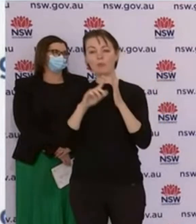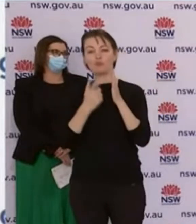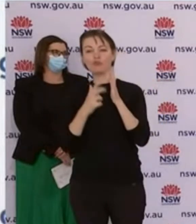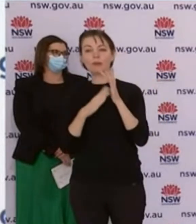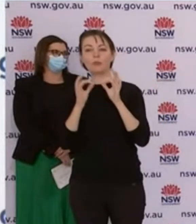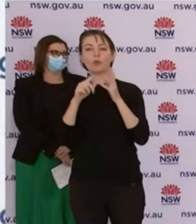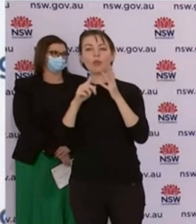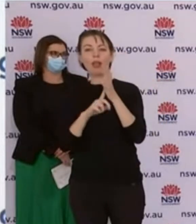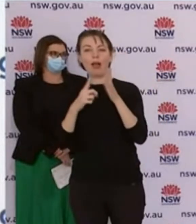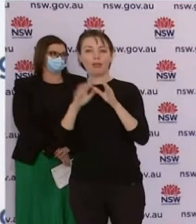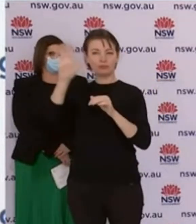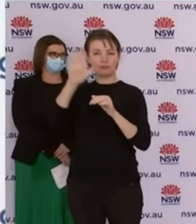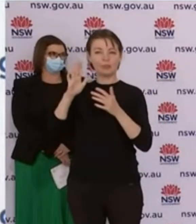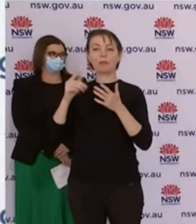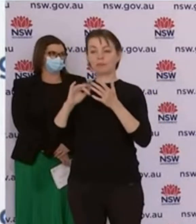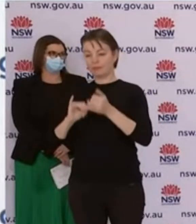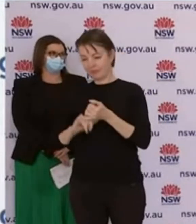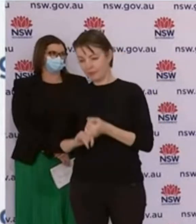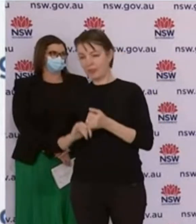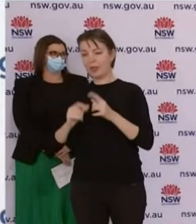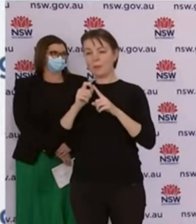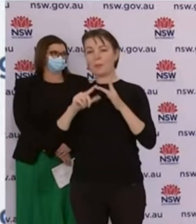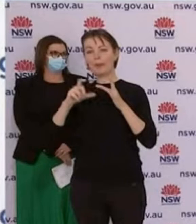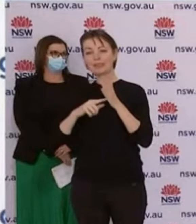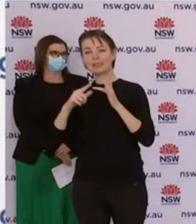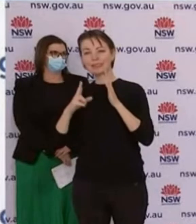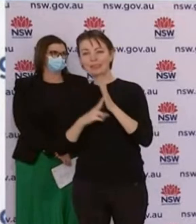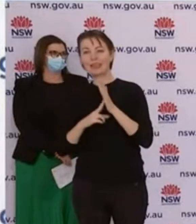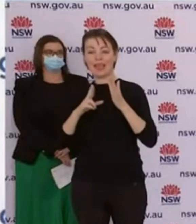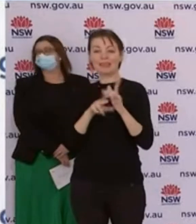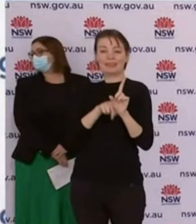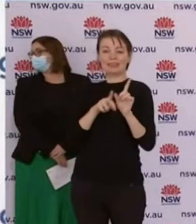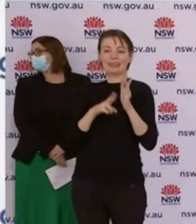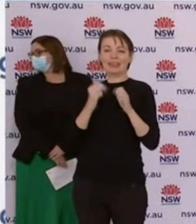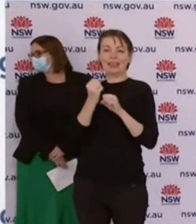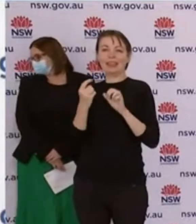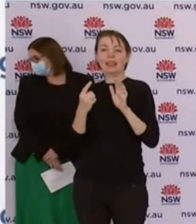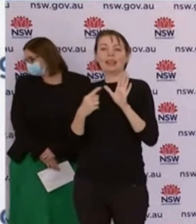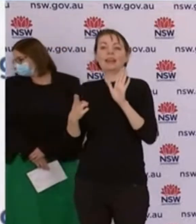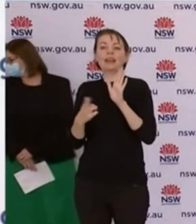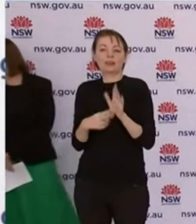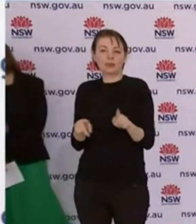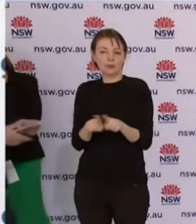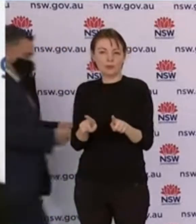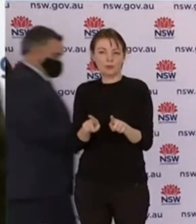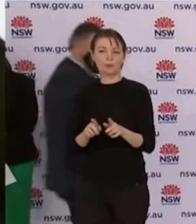Merimbula, Picton, and also Nyngan. So thank you very much.